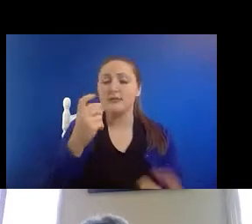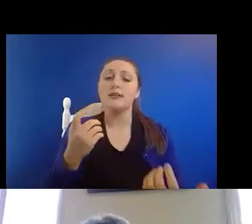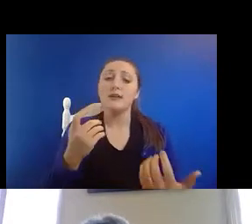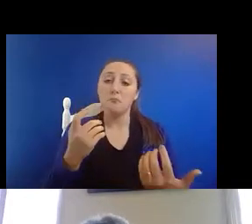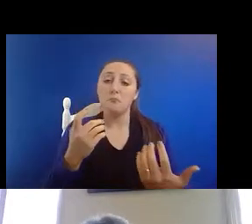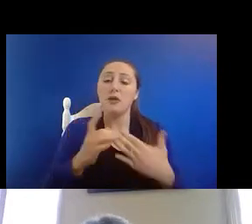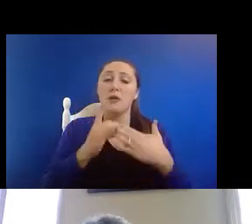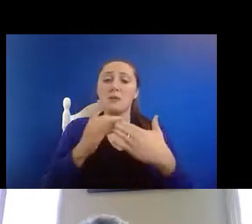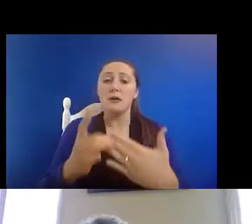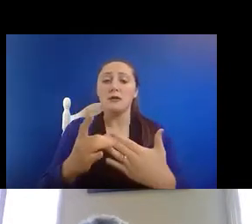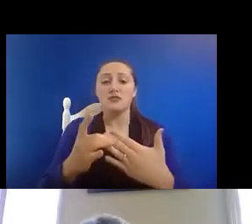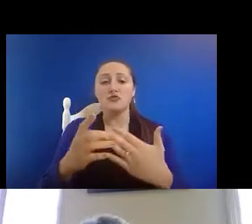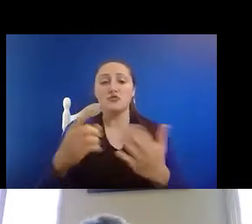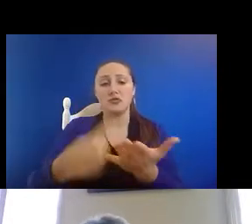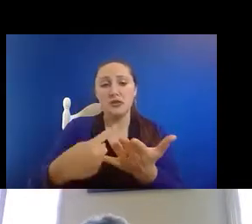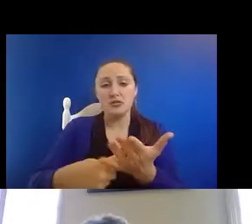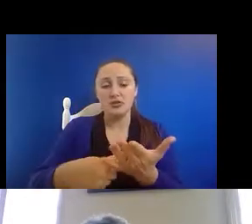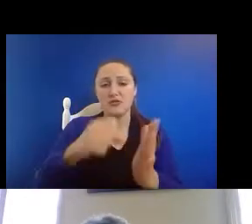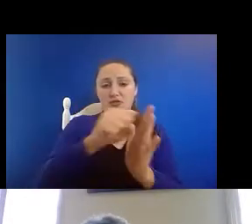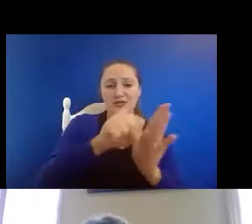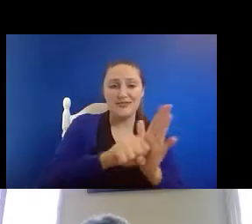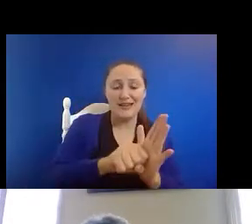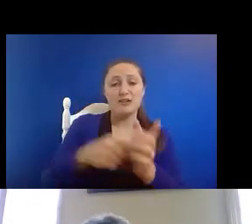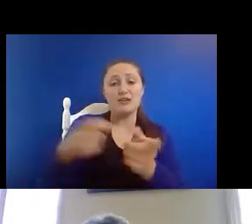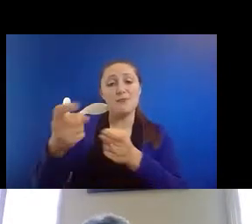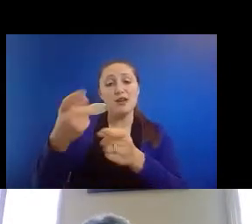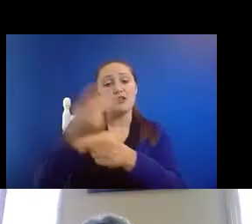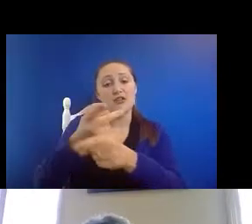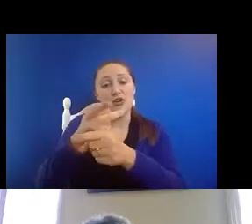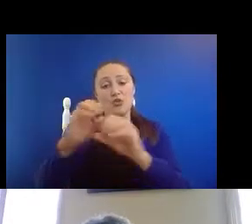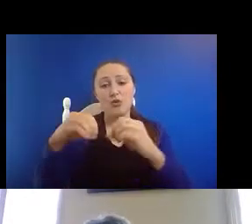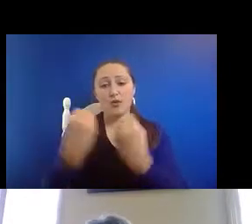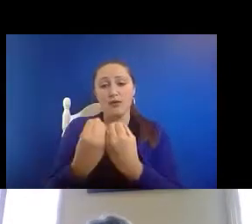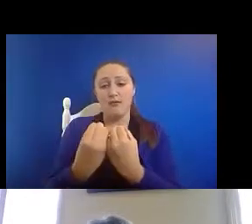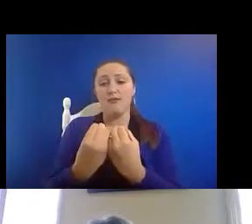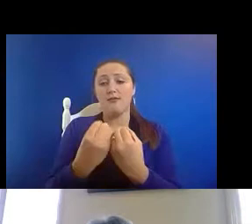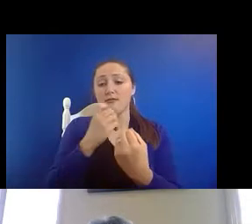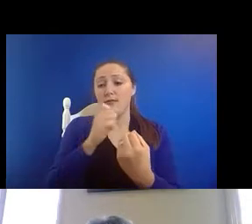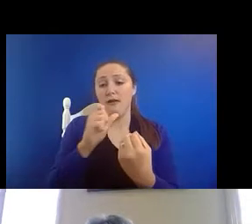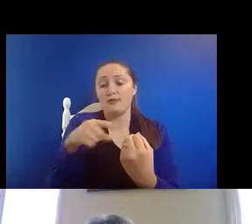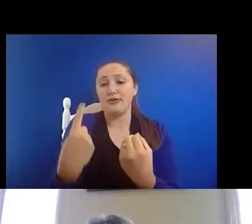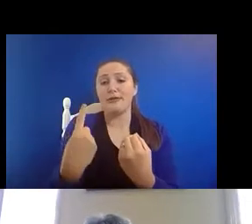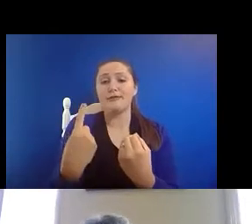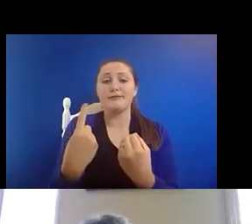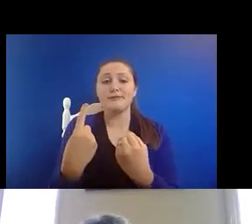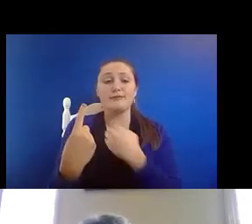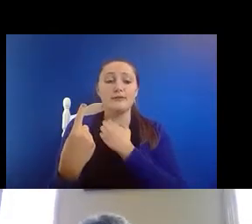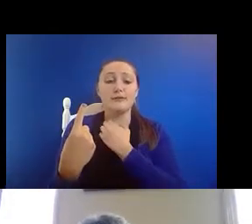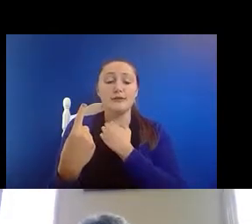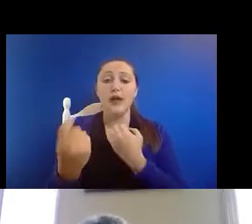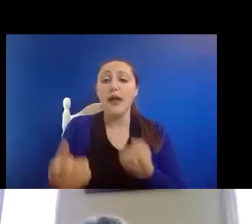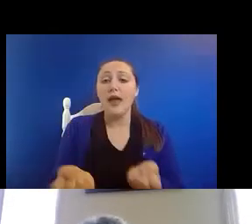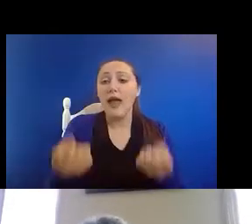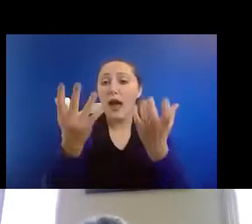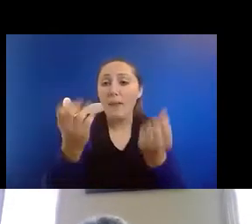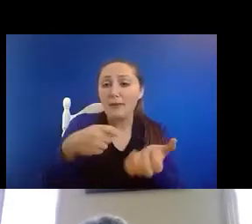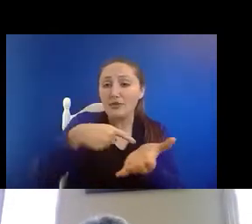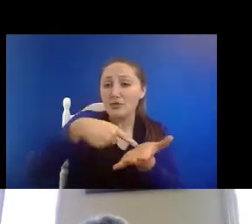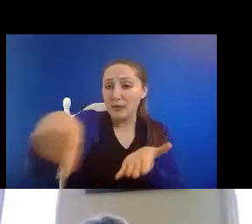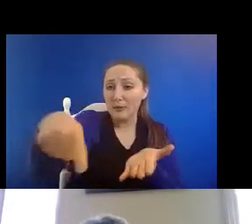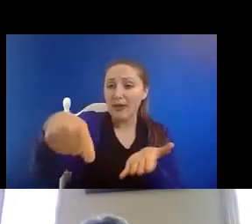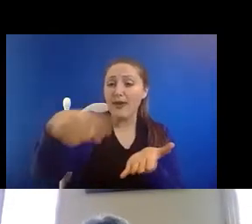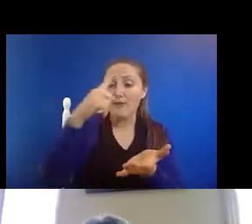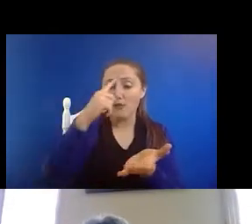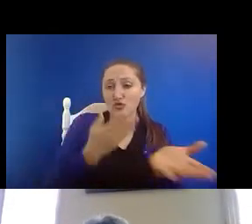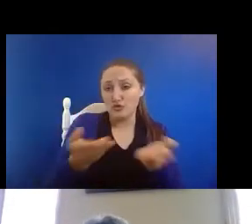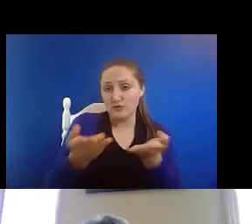among states and managed care organizations about not just about how much they are paying for